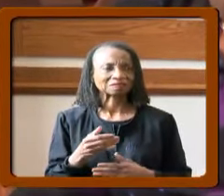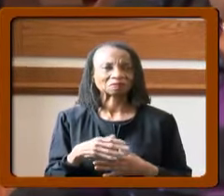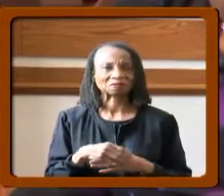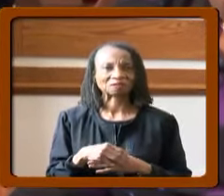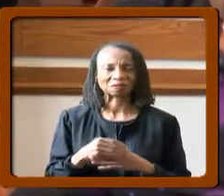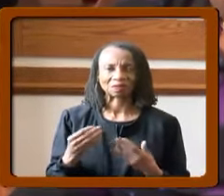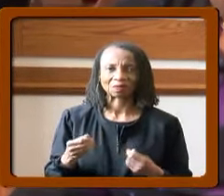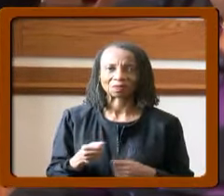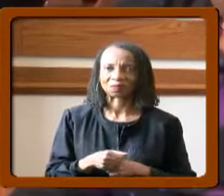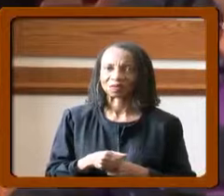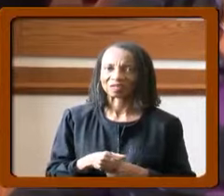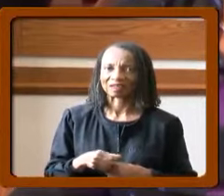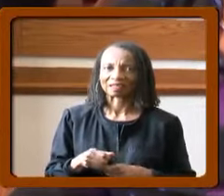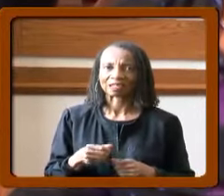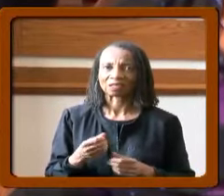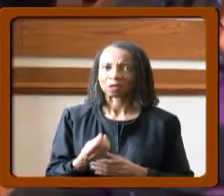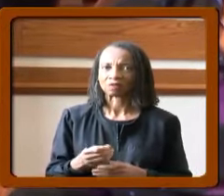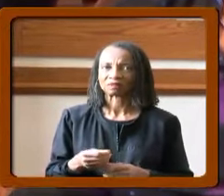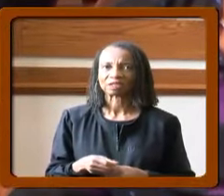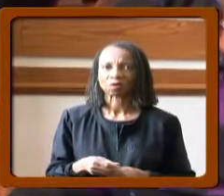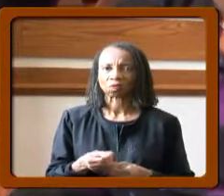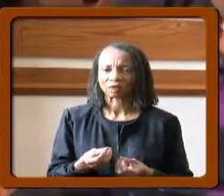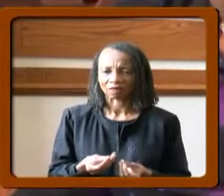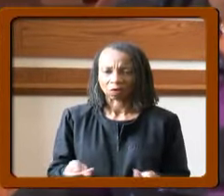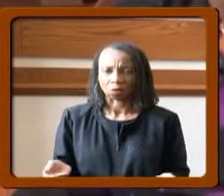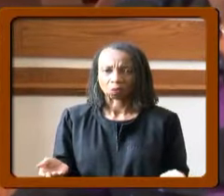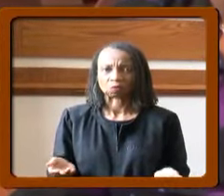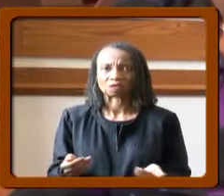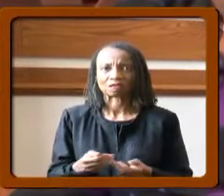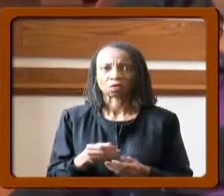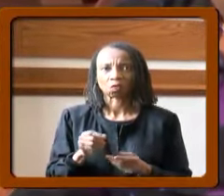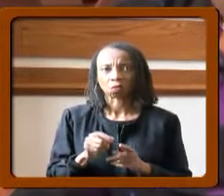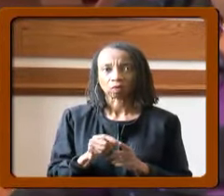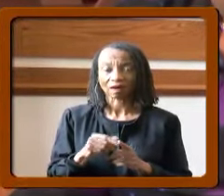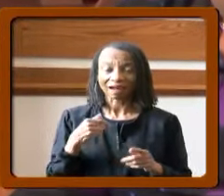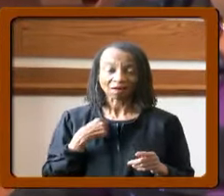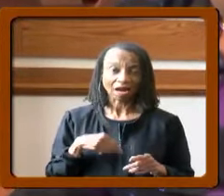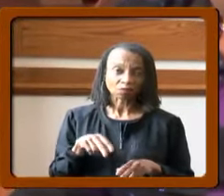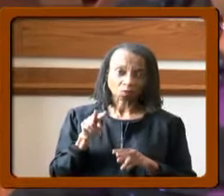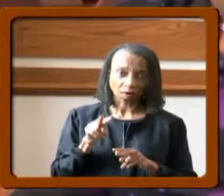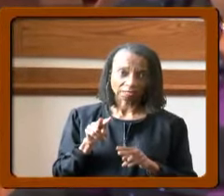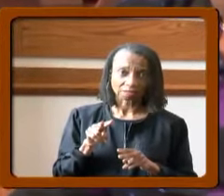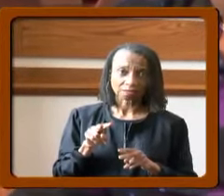we've watched this grow, certainly over my lifetime.